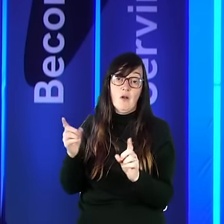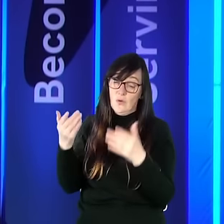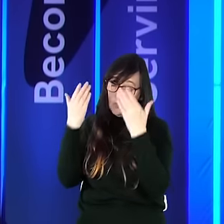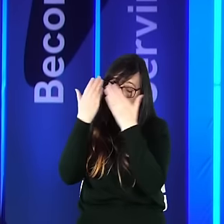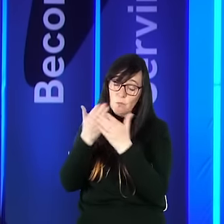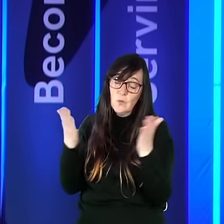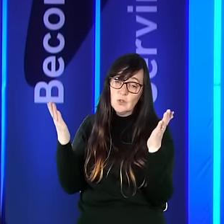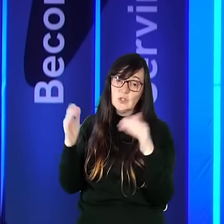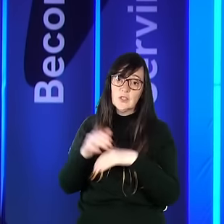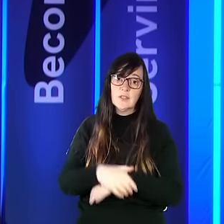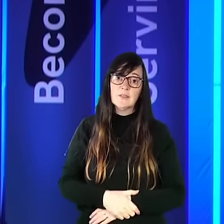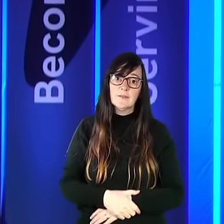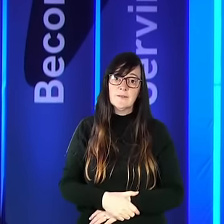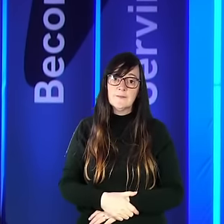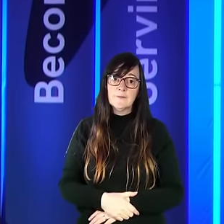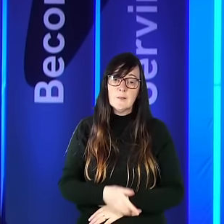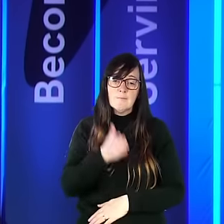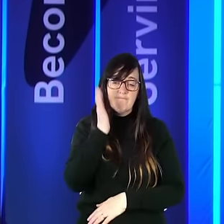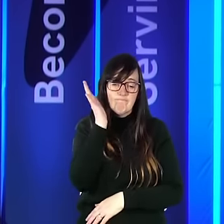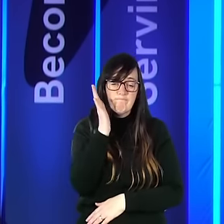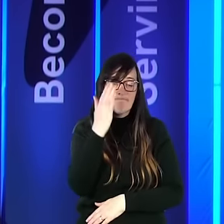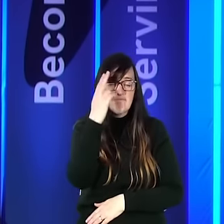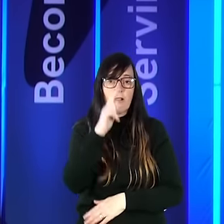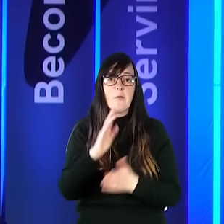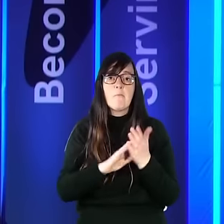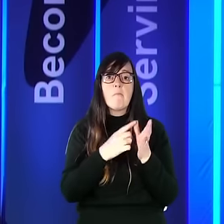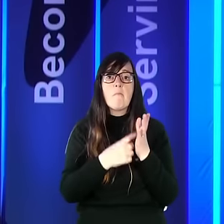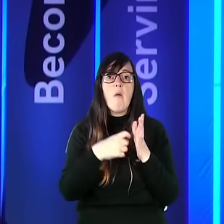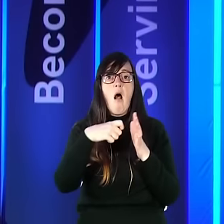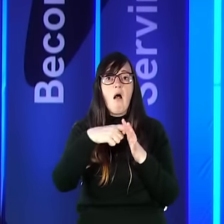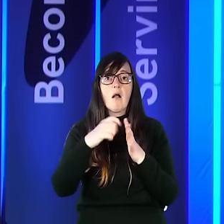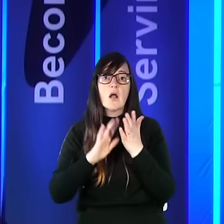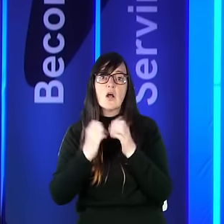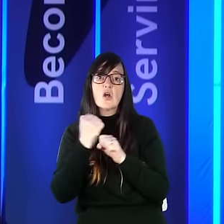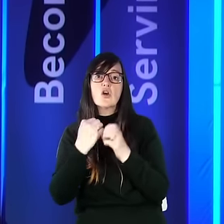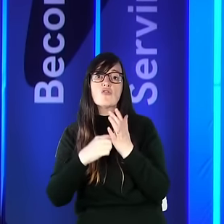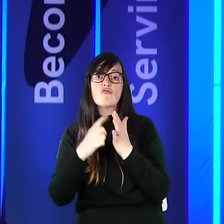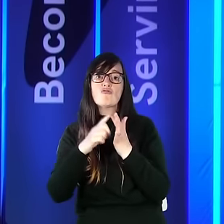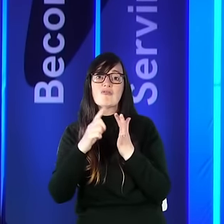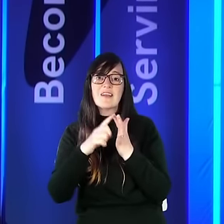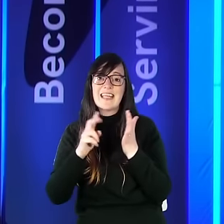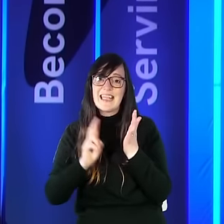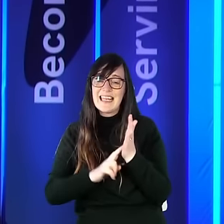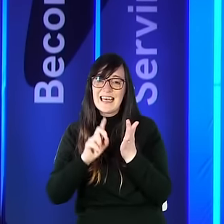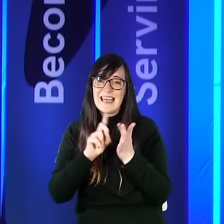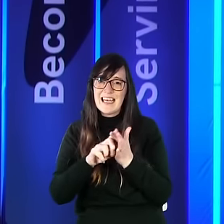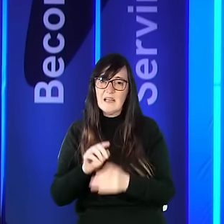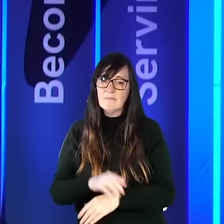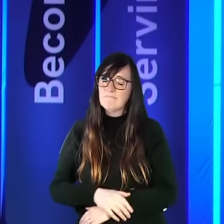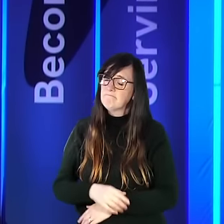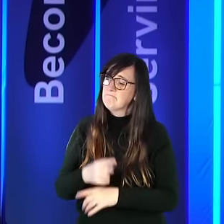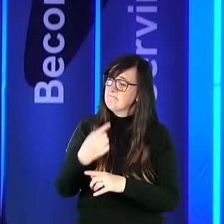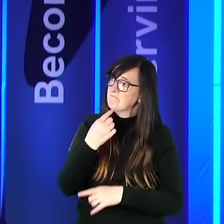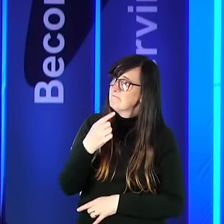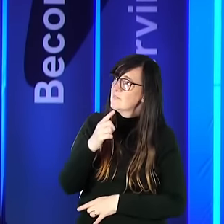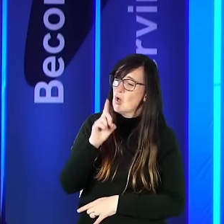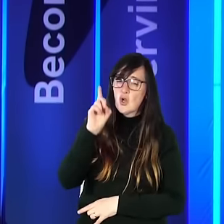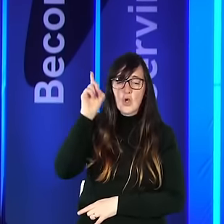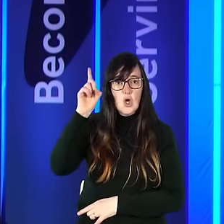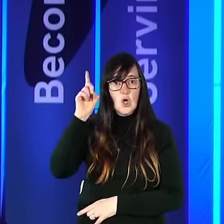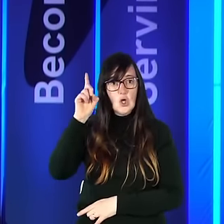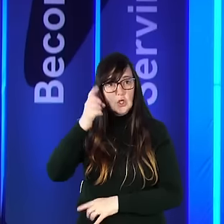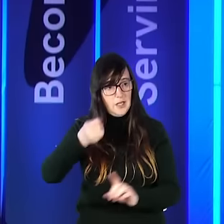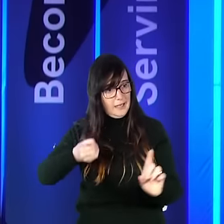And as Mark Green so beautifully put it, God didn't make Adam a priest. He made him a gardener.